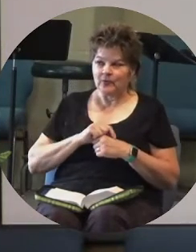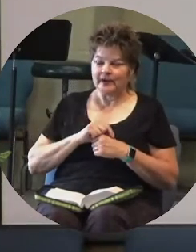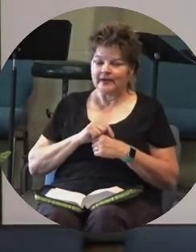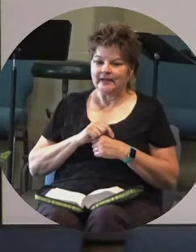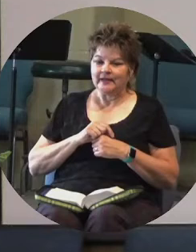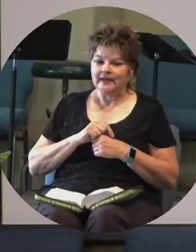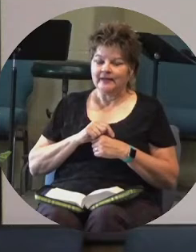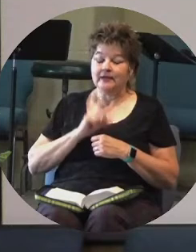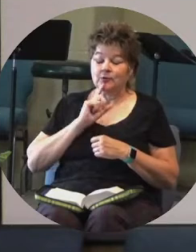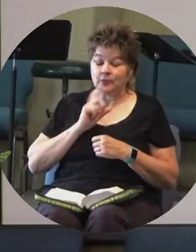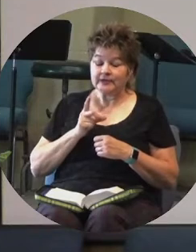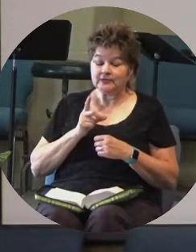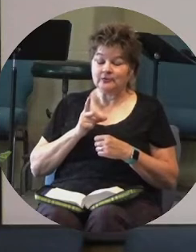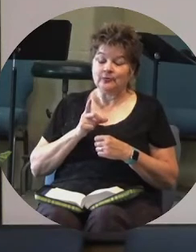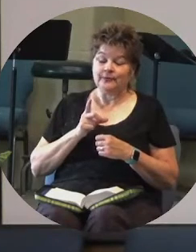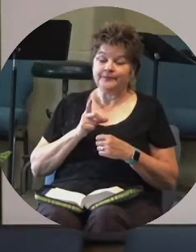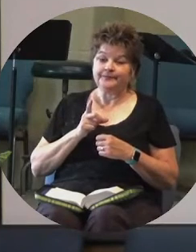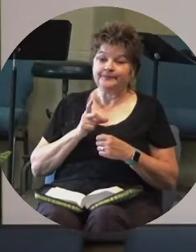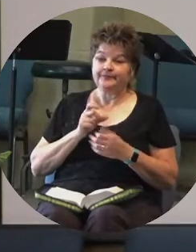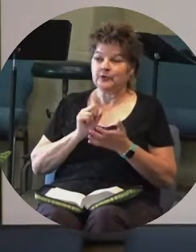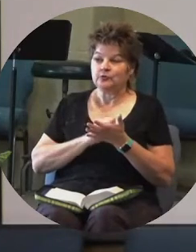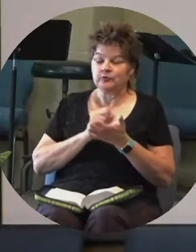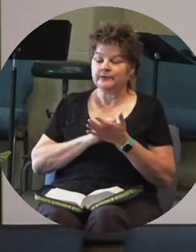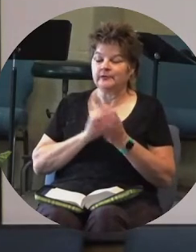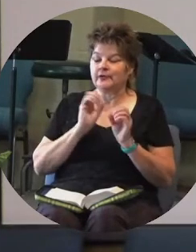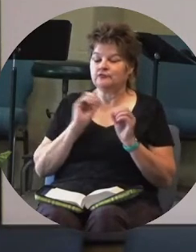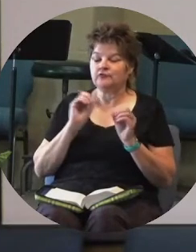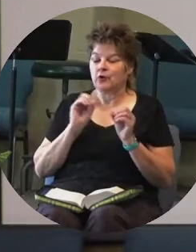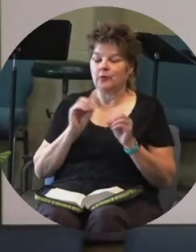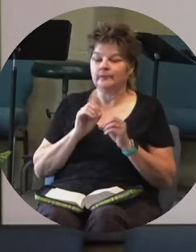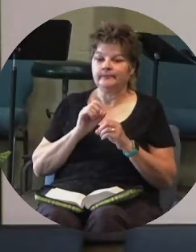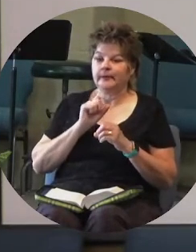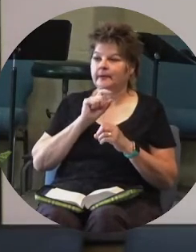the original text, there are no periods and all that stuff. But